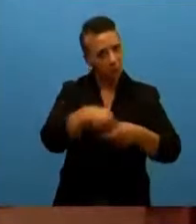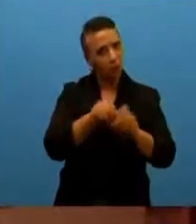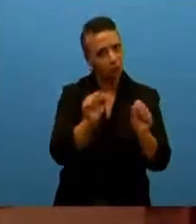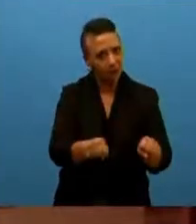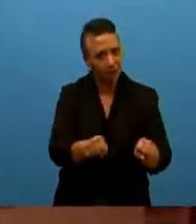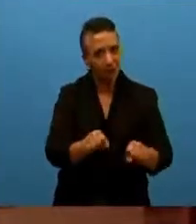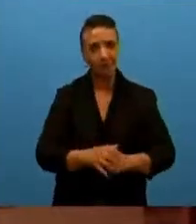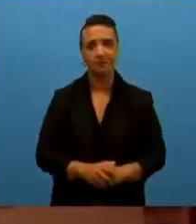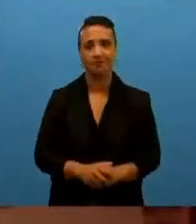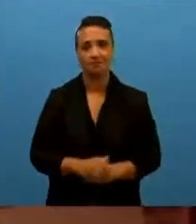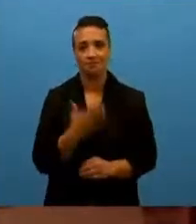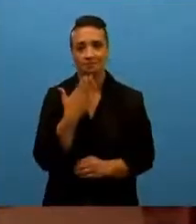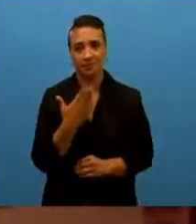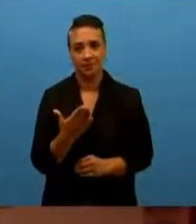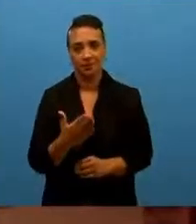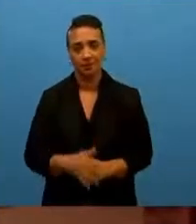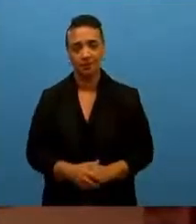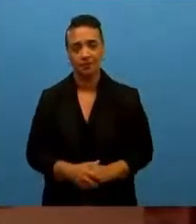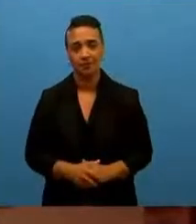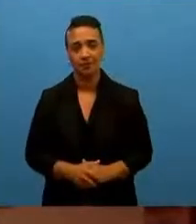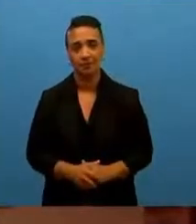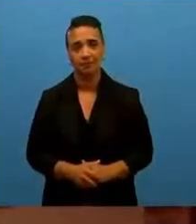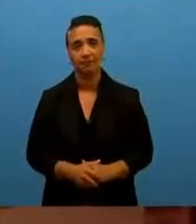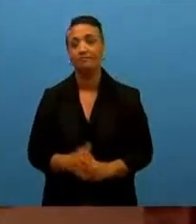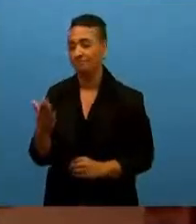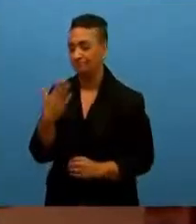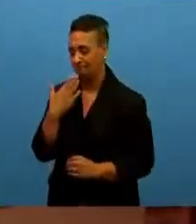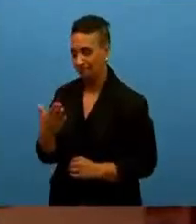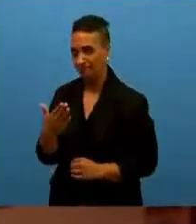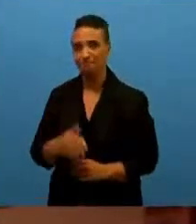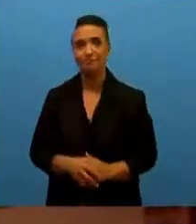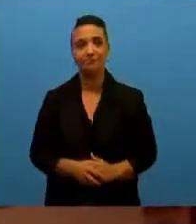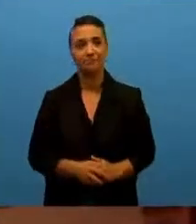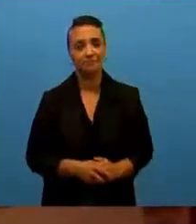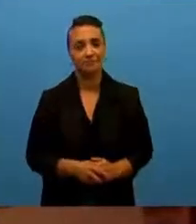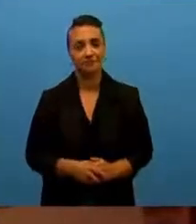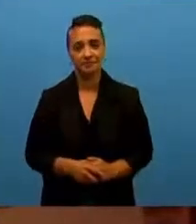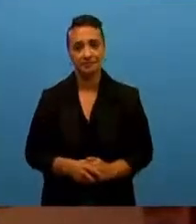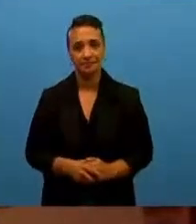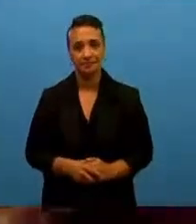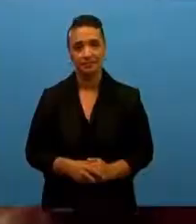Kayanakbakaluki. I would now like to